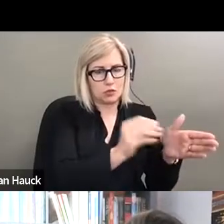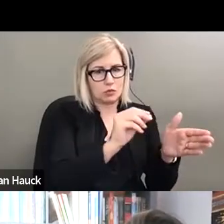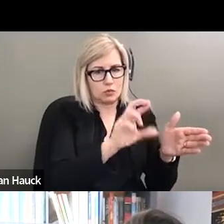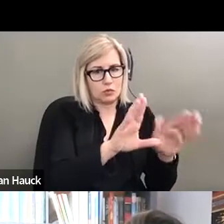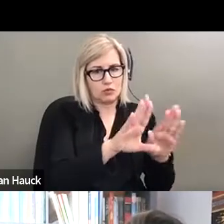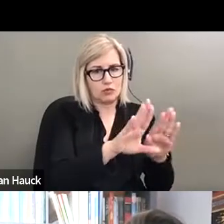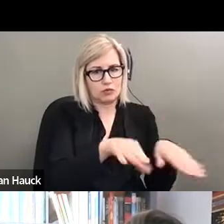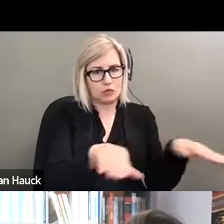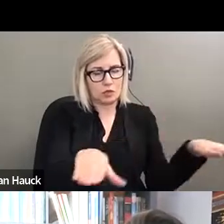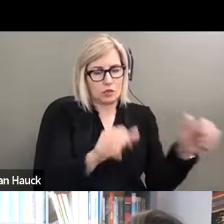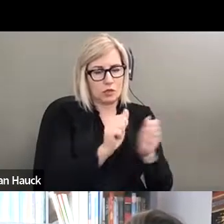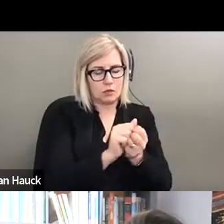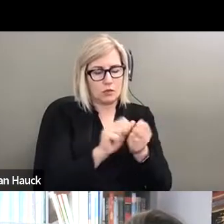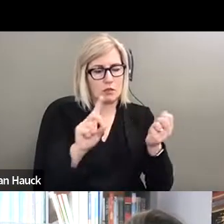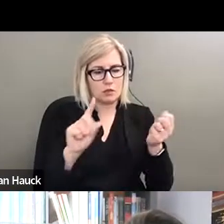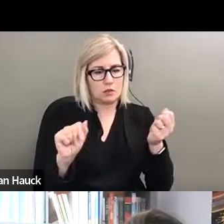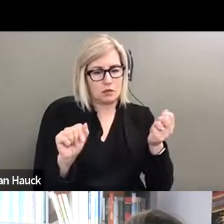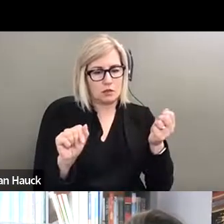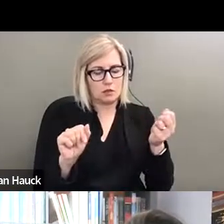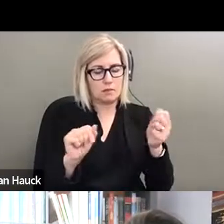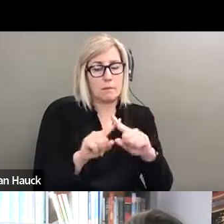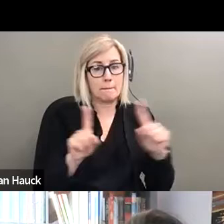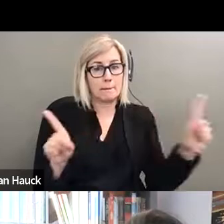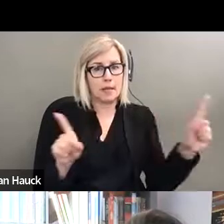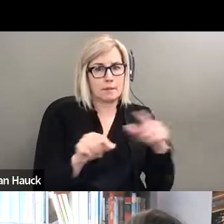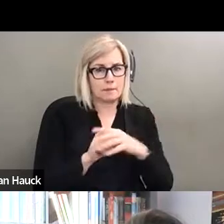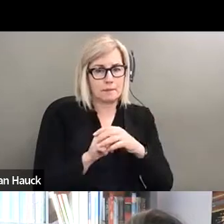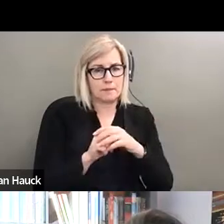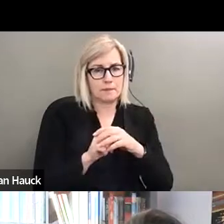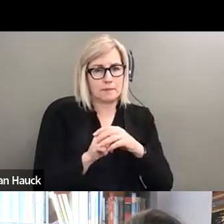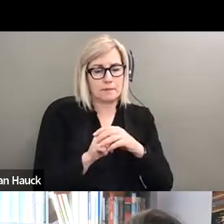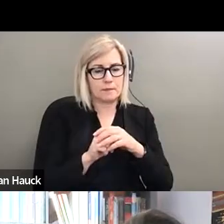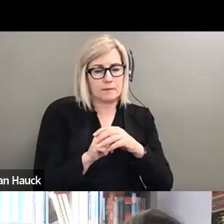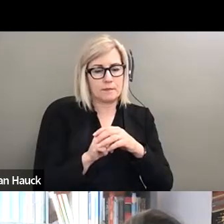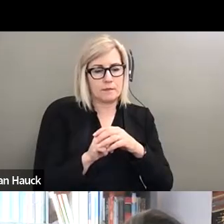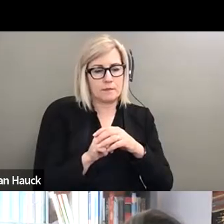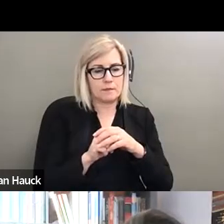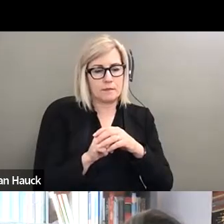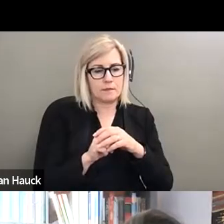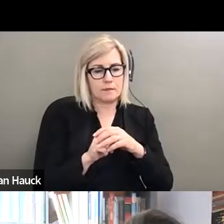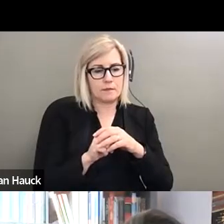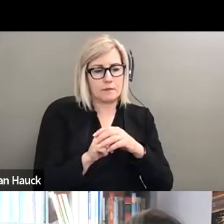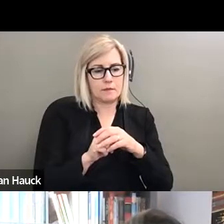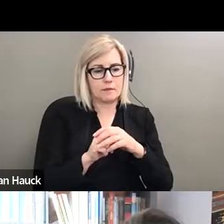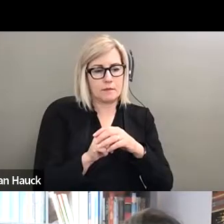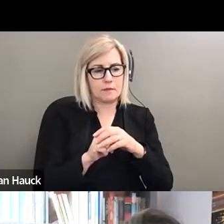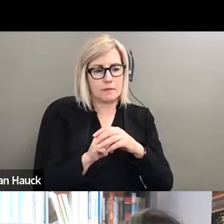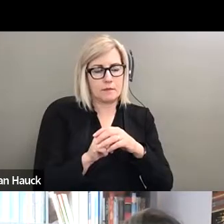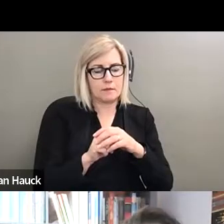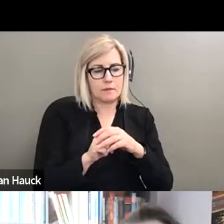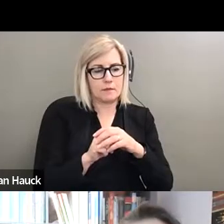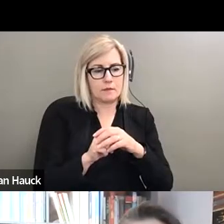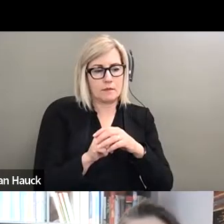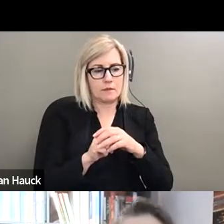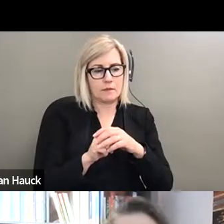child with a disability. But it goes so deep into the woods